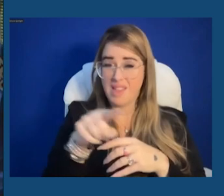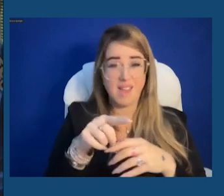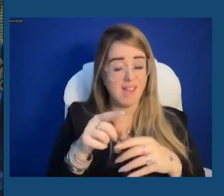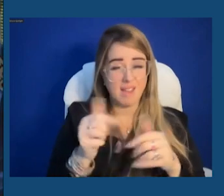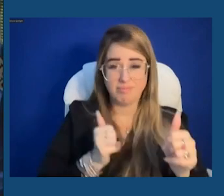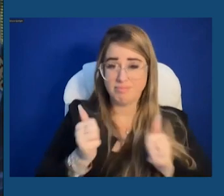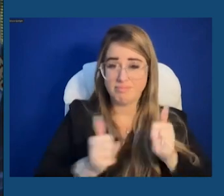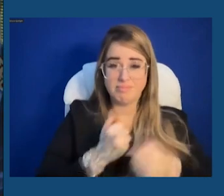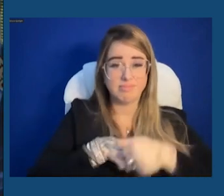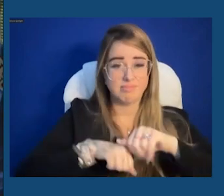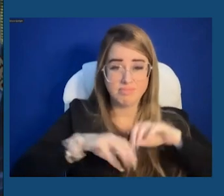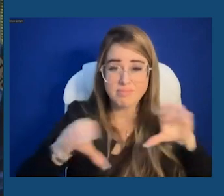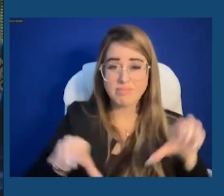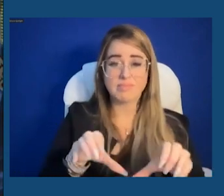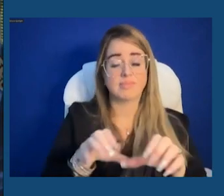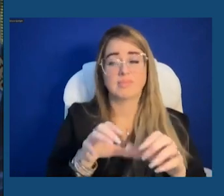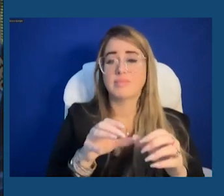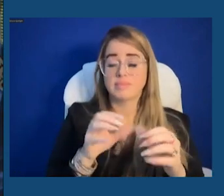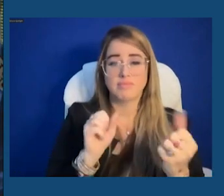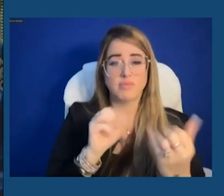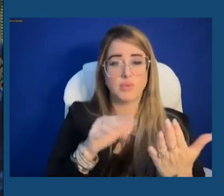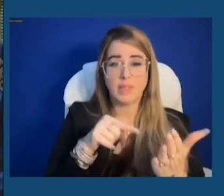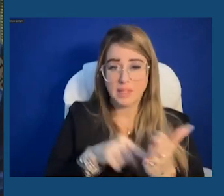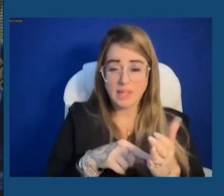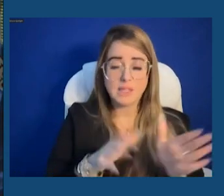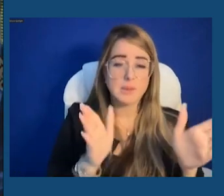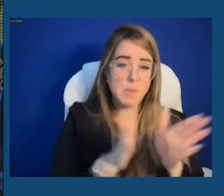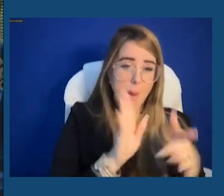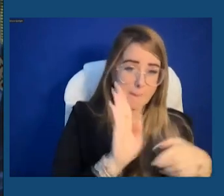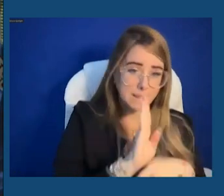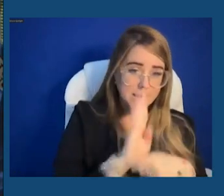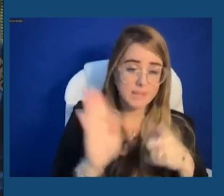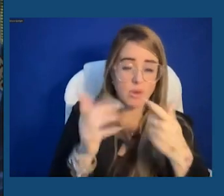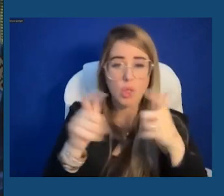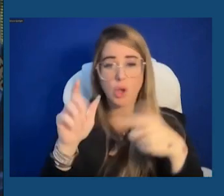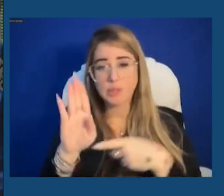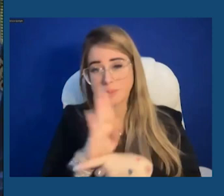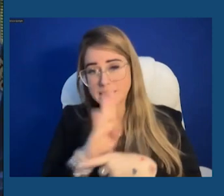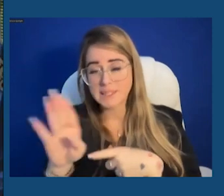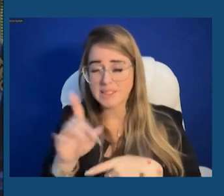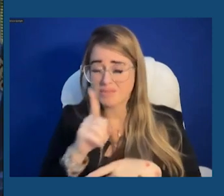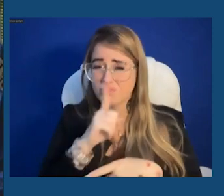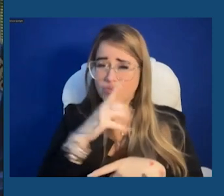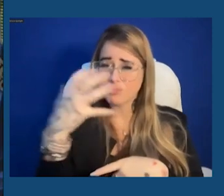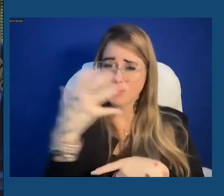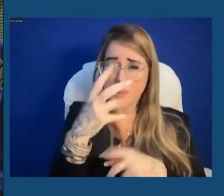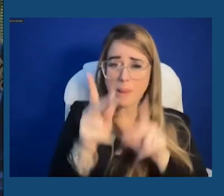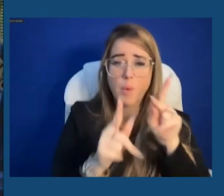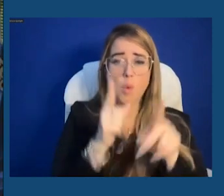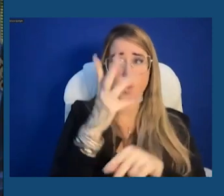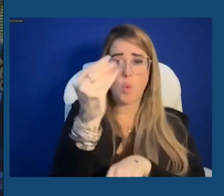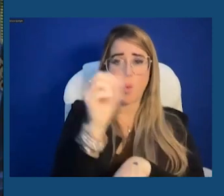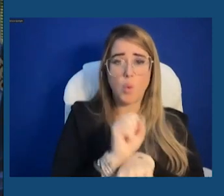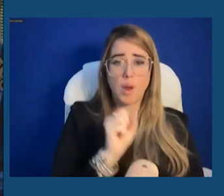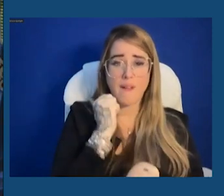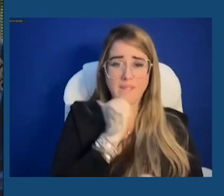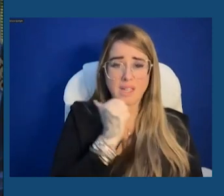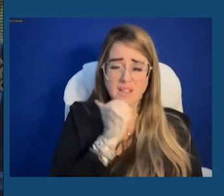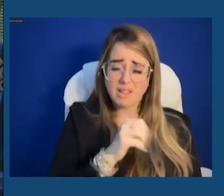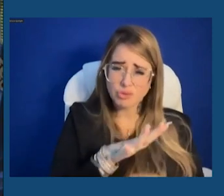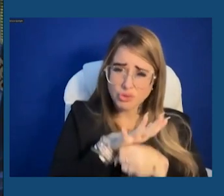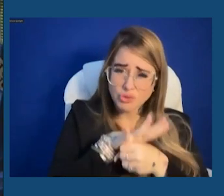of this. The large businesses, the small businesses, and the stress on someone going to work every day, working in